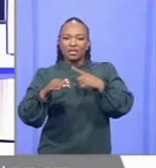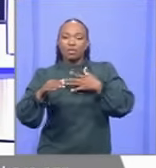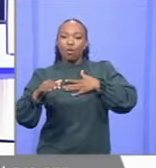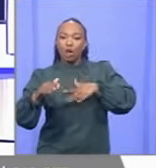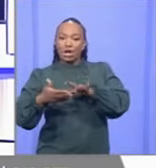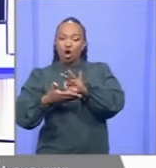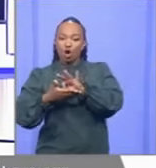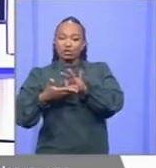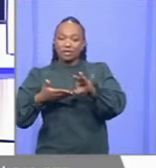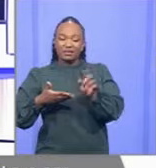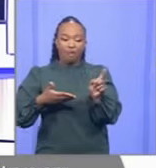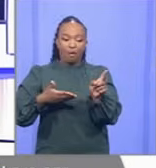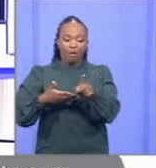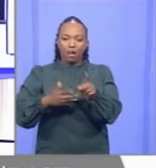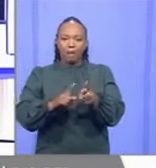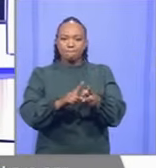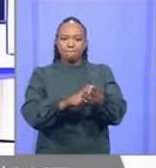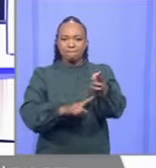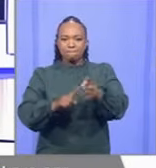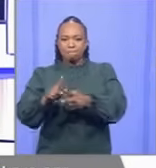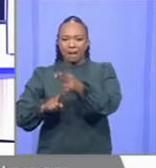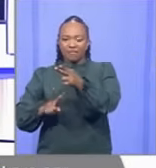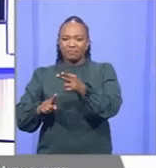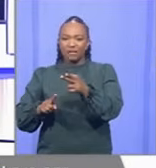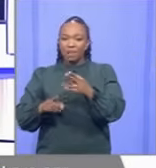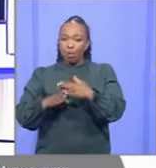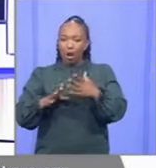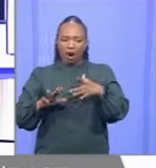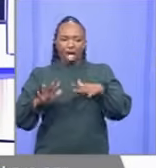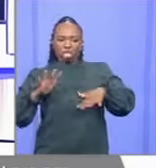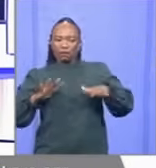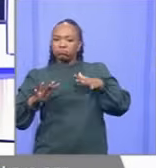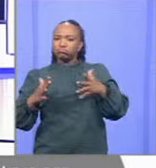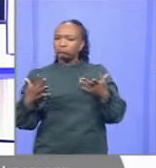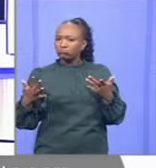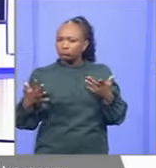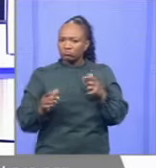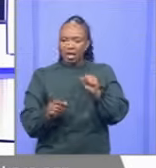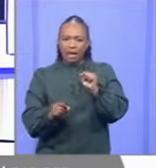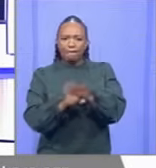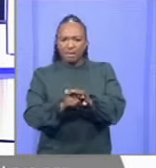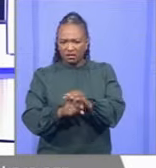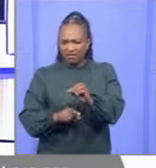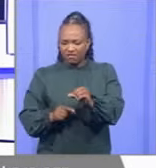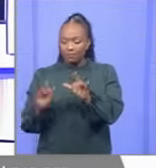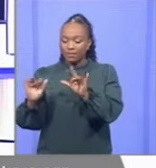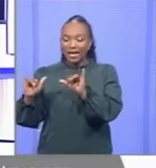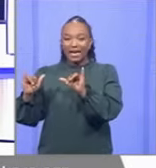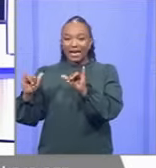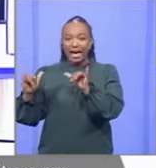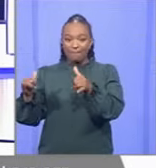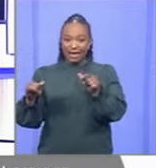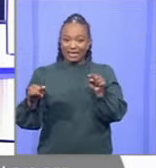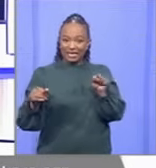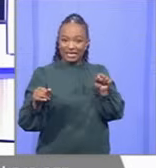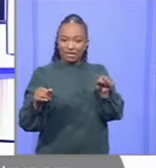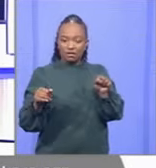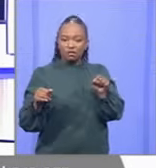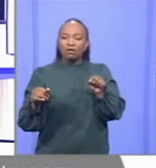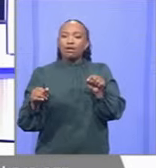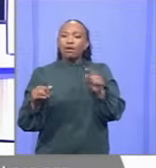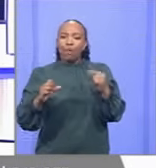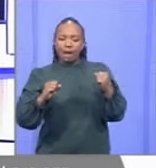bao di fedišwe e le go seo se yago go ama bašomi gampe. Ba latofatša kampani ka go se latele kwano ya mošomo